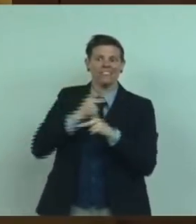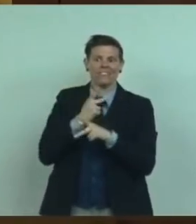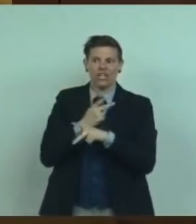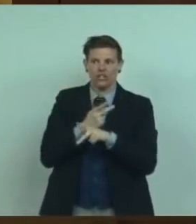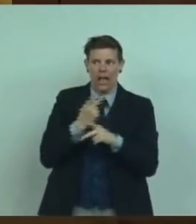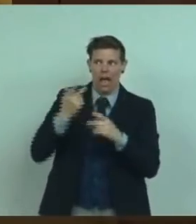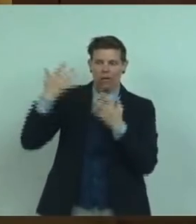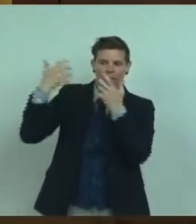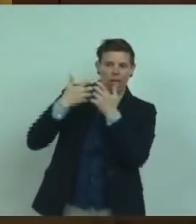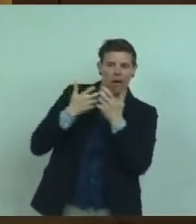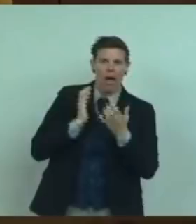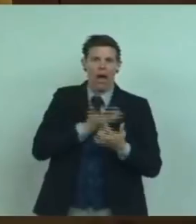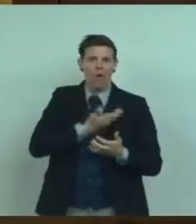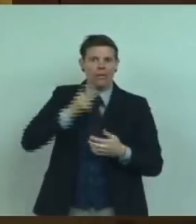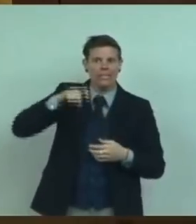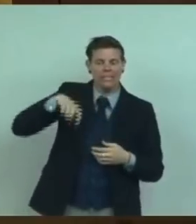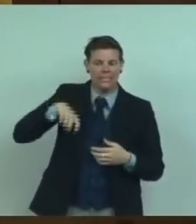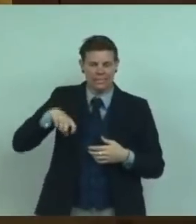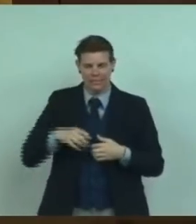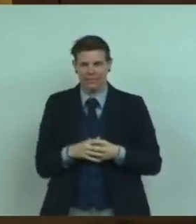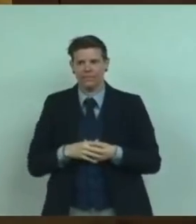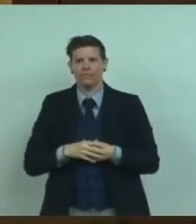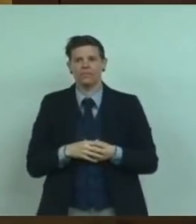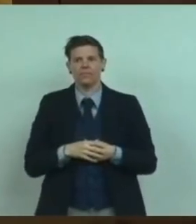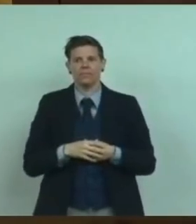need at least